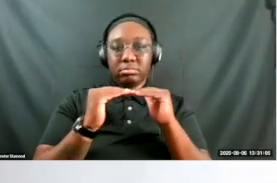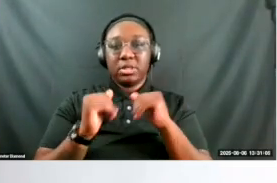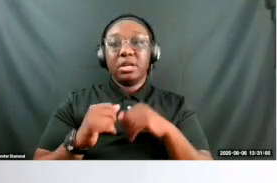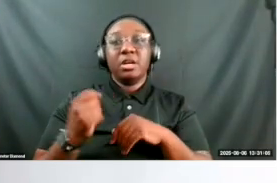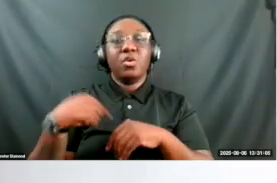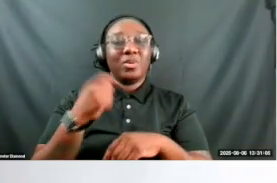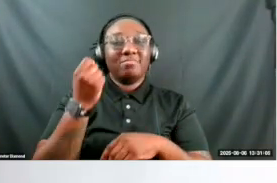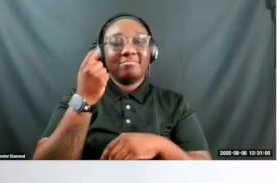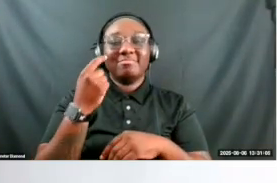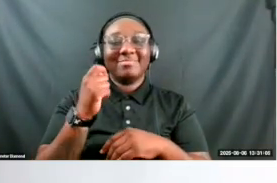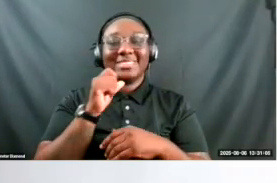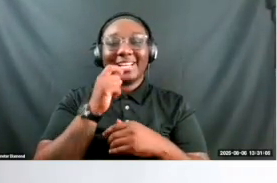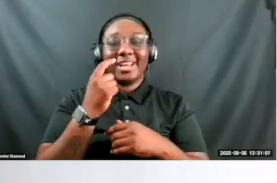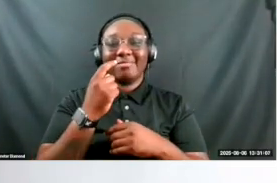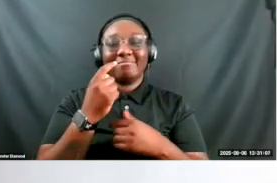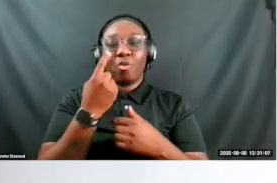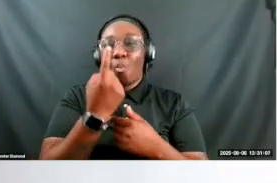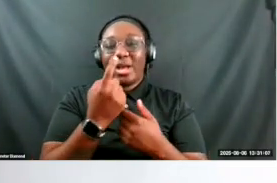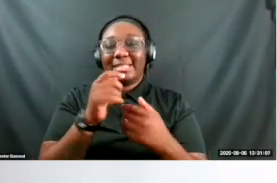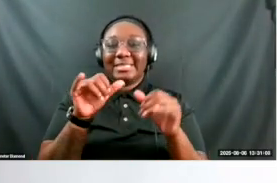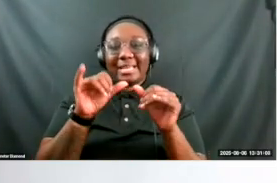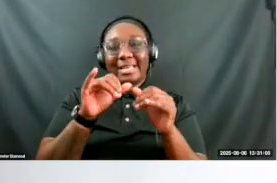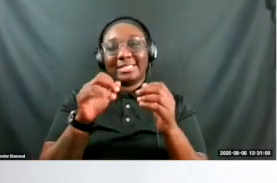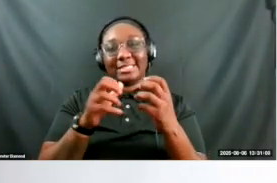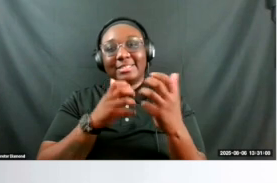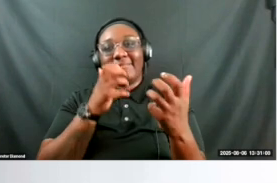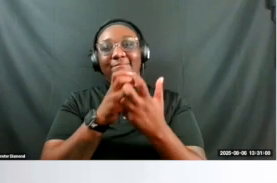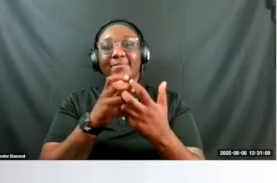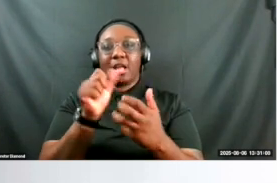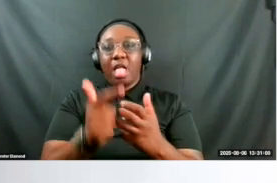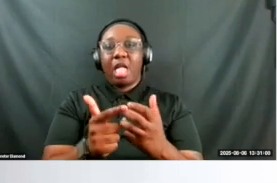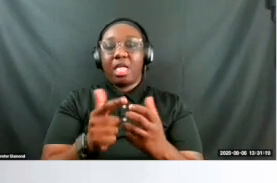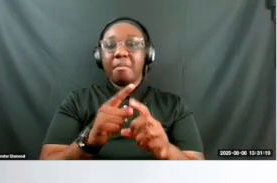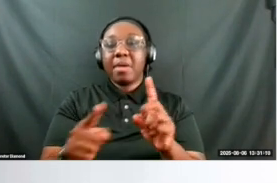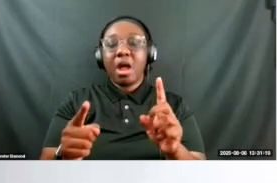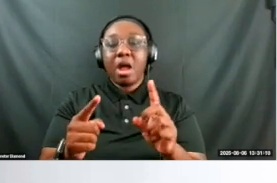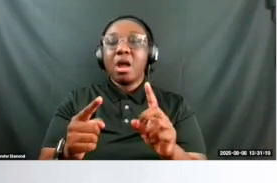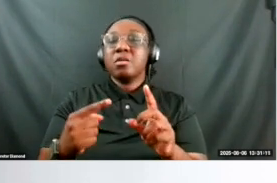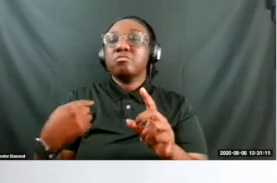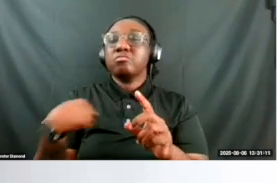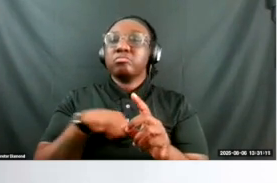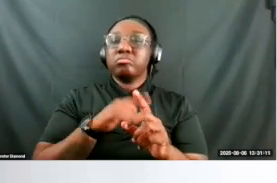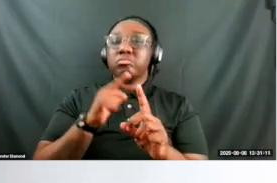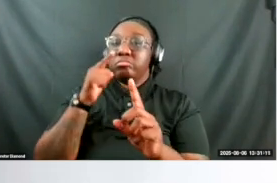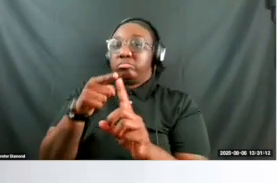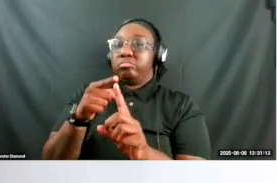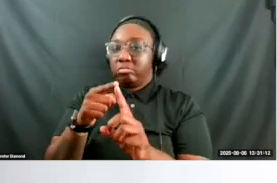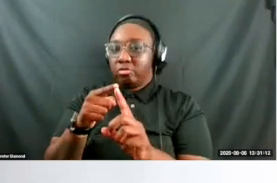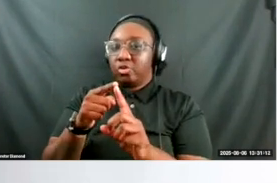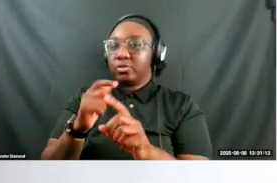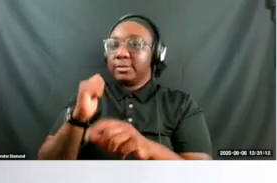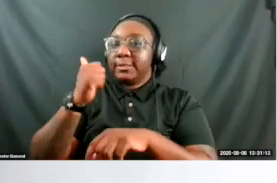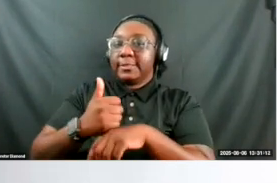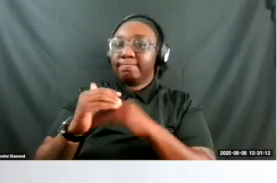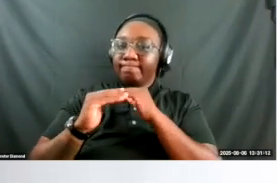a one-size-fits-all, but by bringing alignment where appropriate, we will create resiliency and stability as we